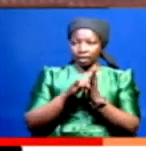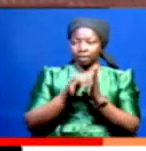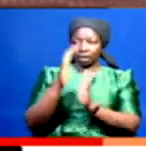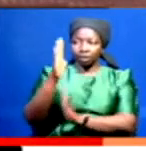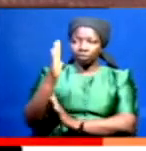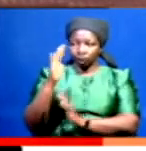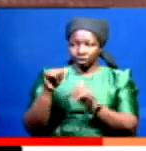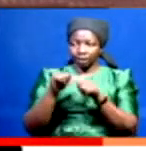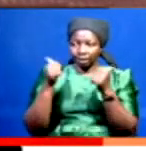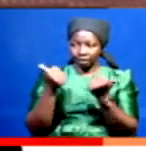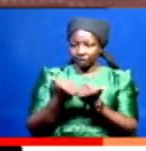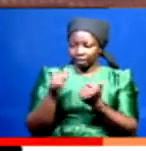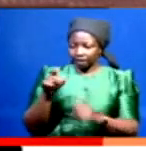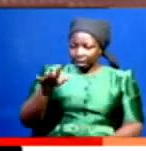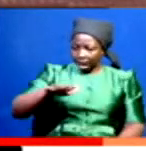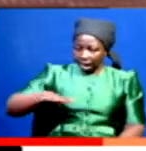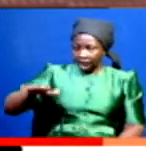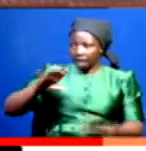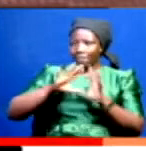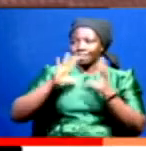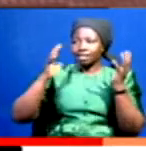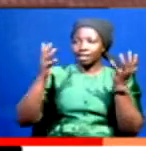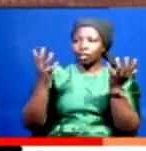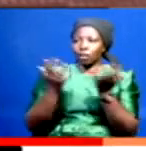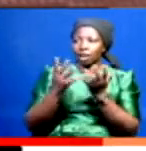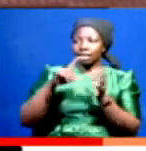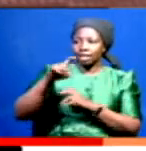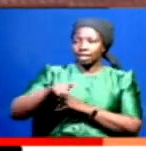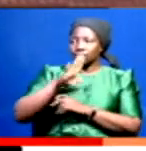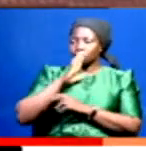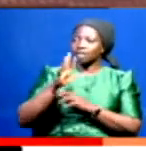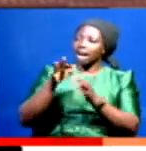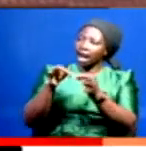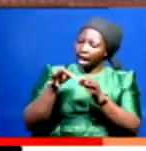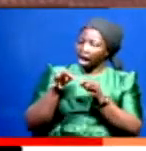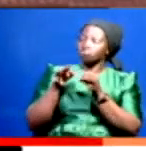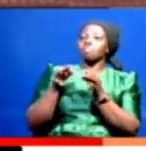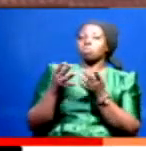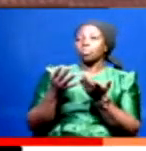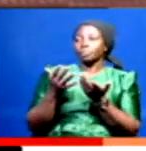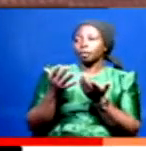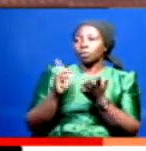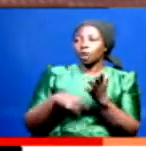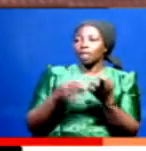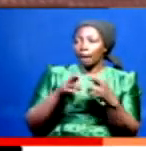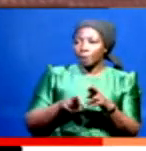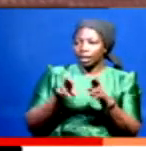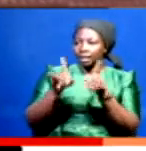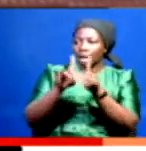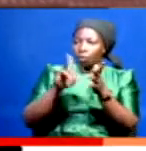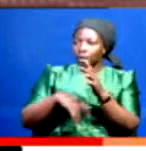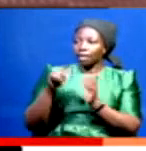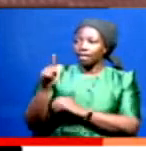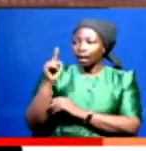that part of the world needs to be held accountable. What happened? How come, like Wakili says, that